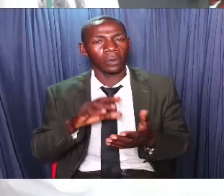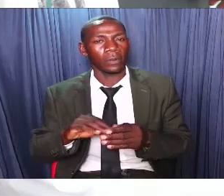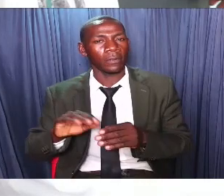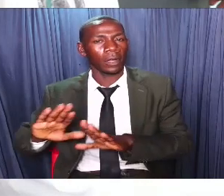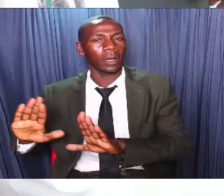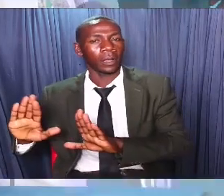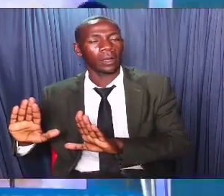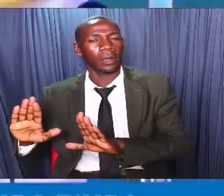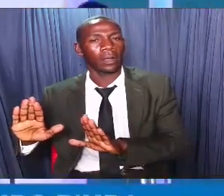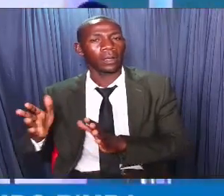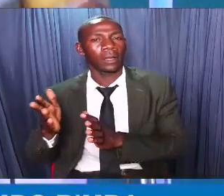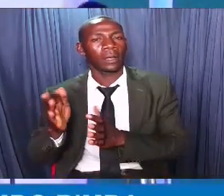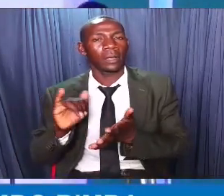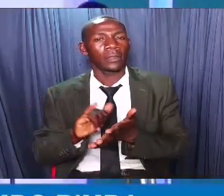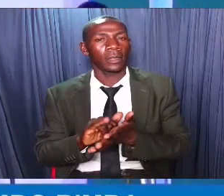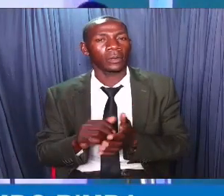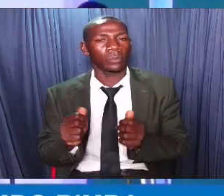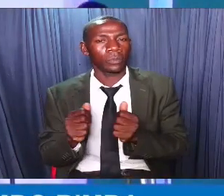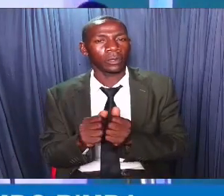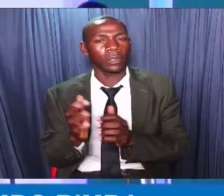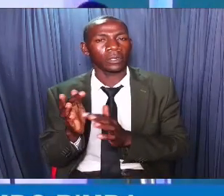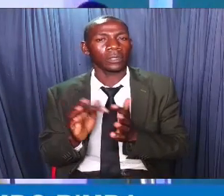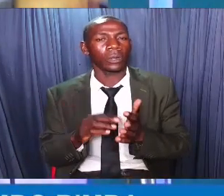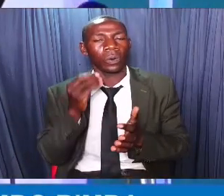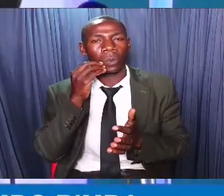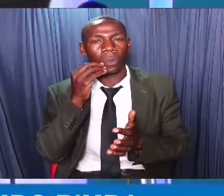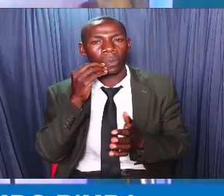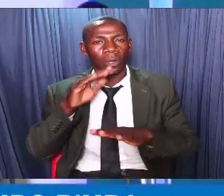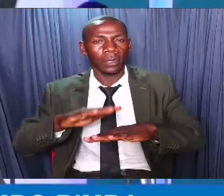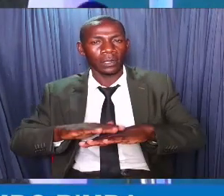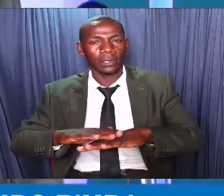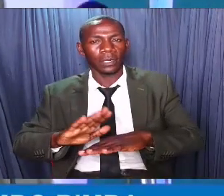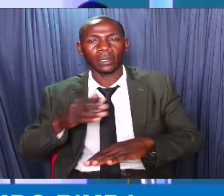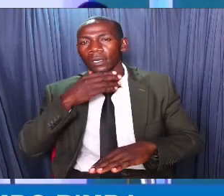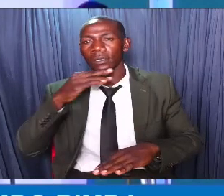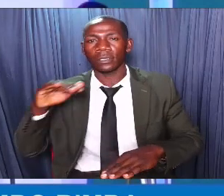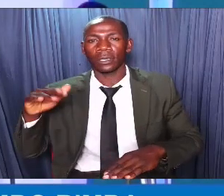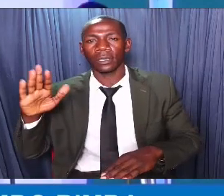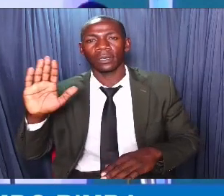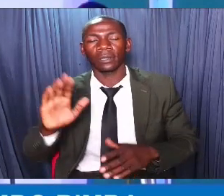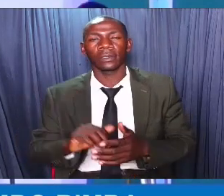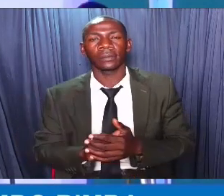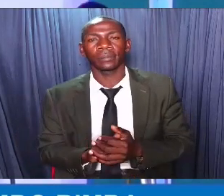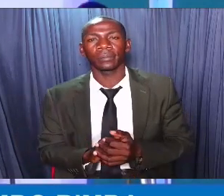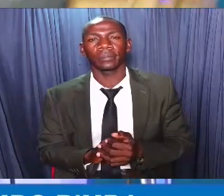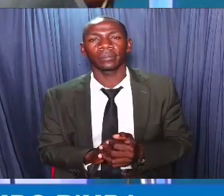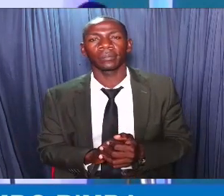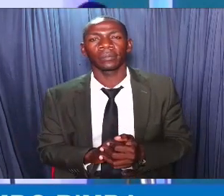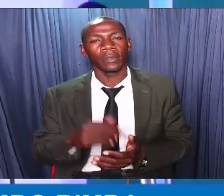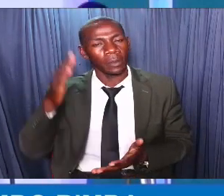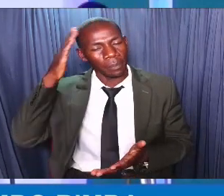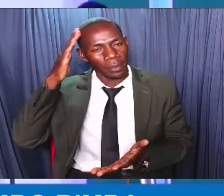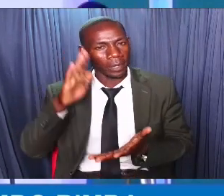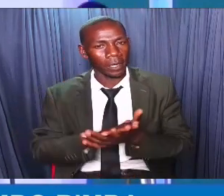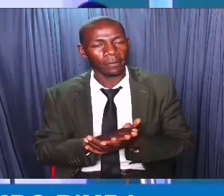And forsook his day. Kwamba ni aandamane na Bwana Yesu. That he was to go with the Lord Jesus. Akawekee mwanawe mikono. And lay his hand on the child. Akasadiki.